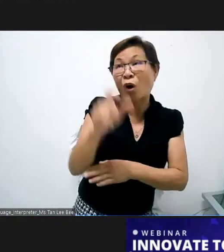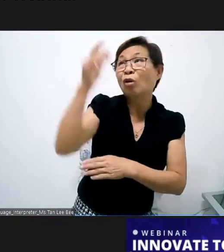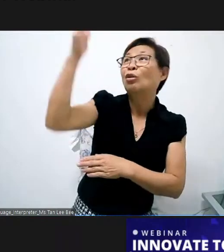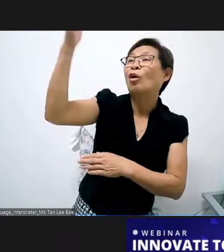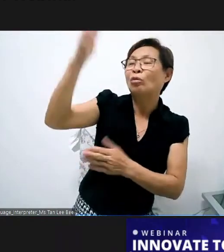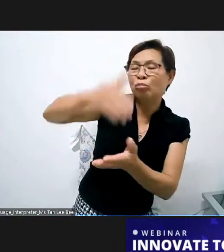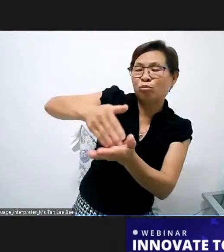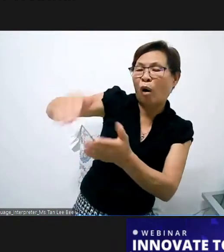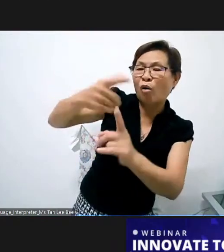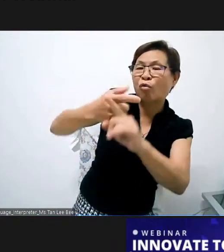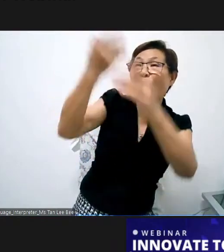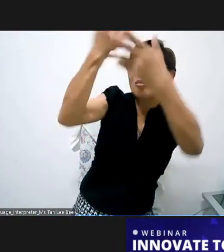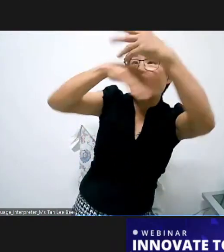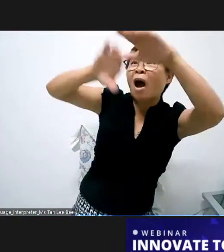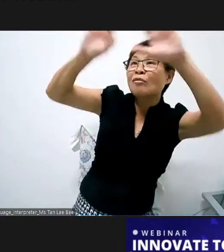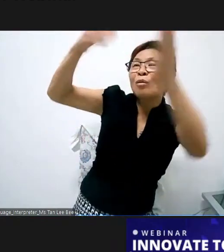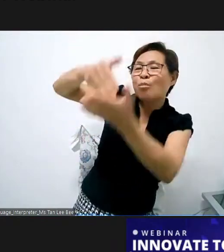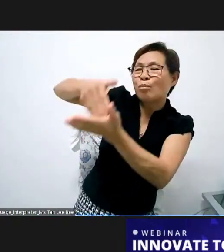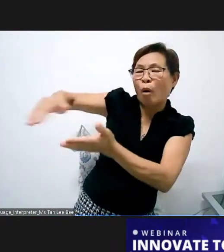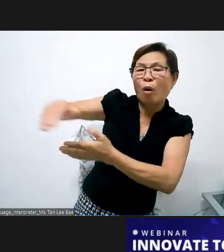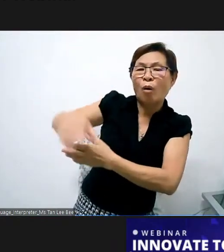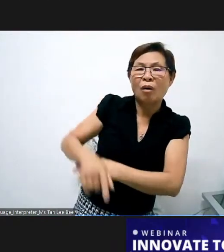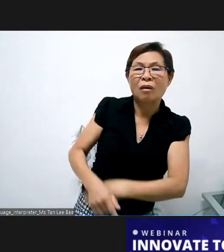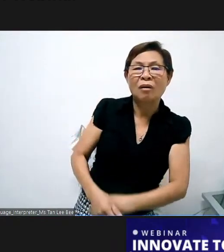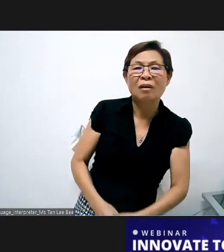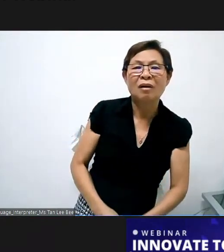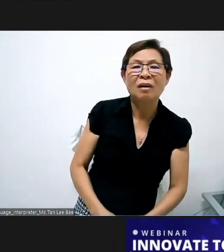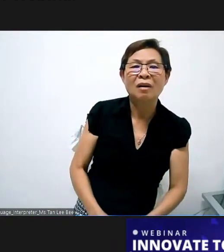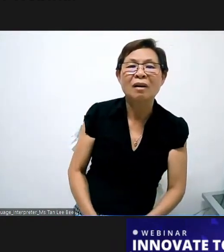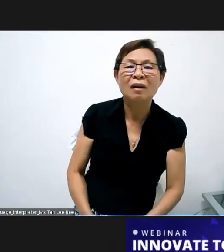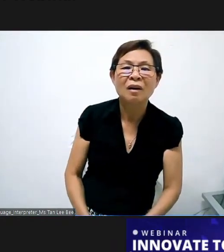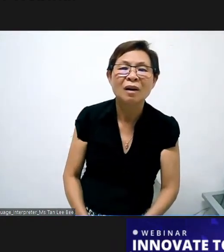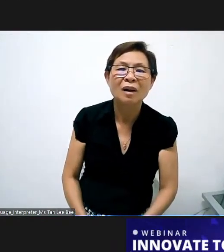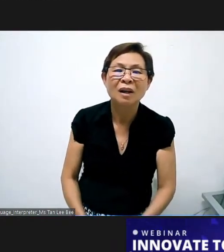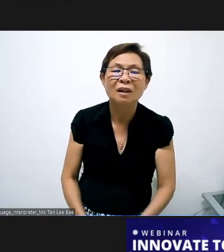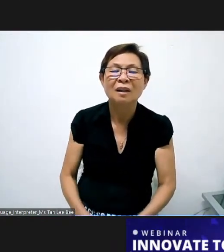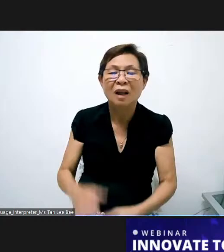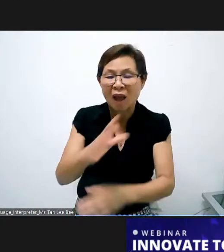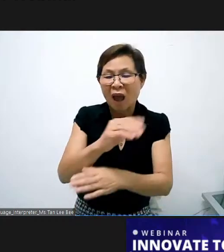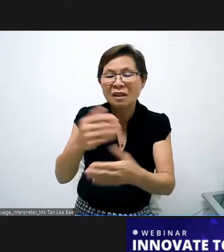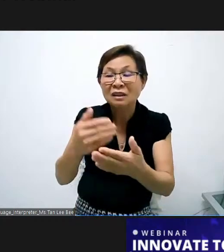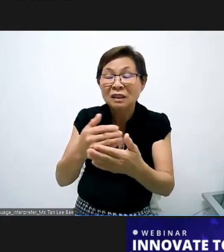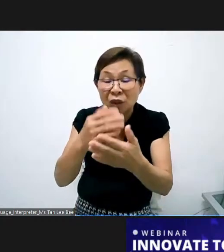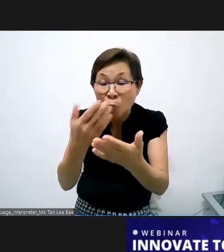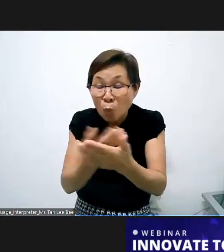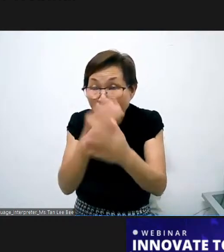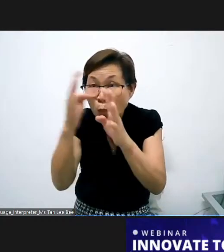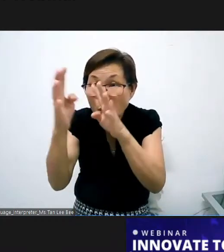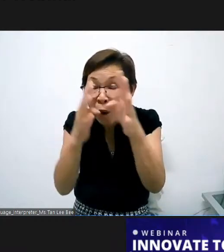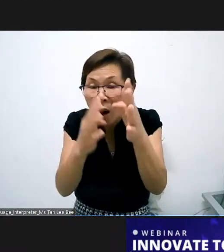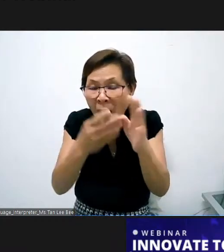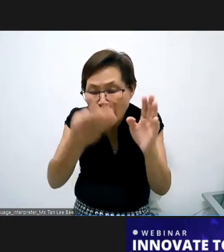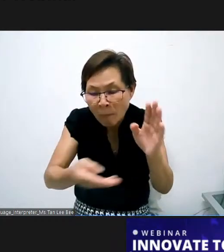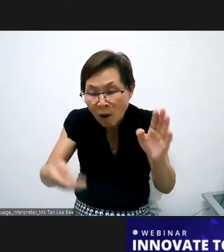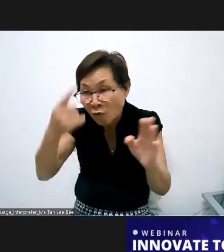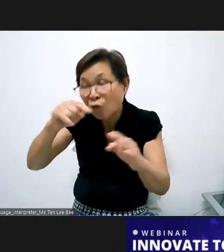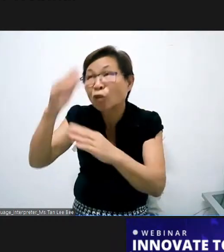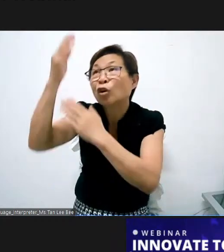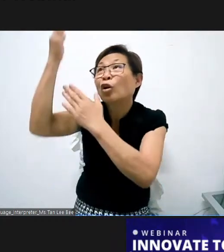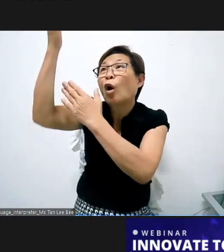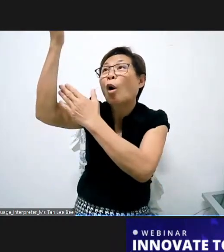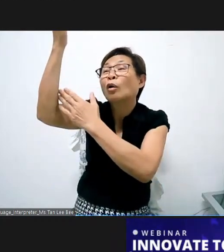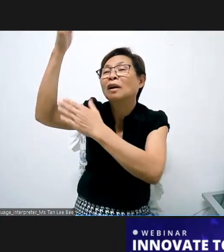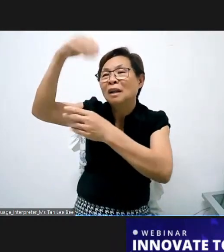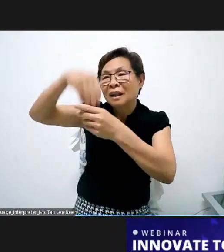blind. He is disabled people, and then he invent the tool for the God in the heaven